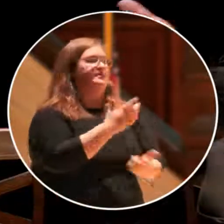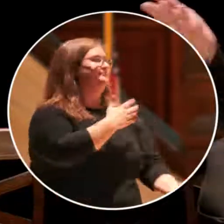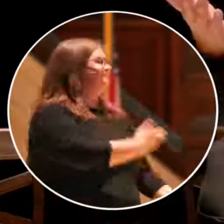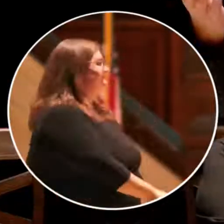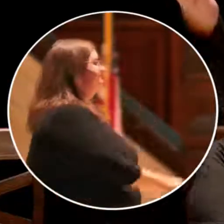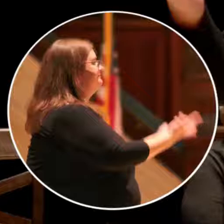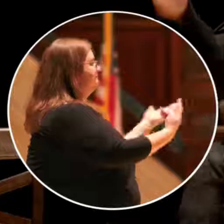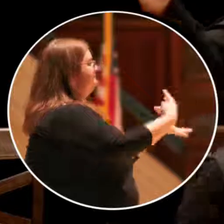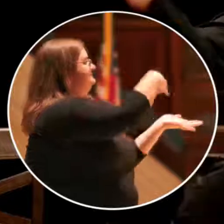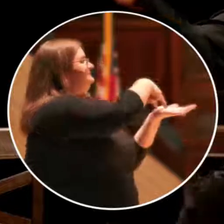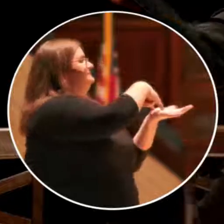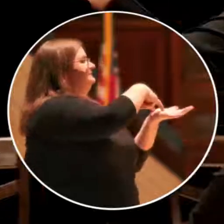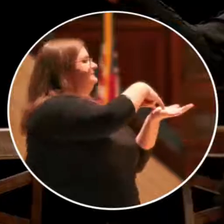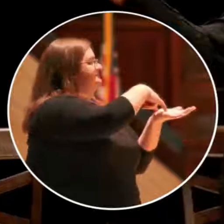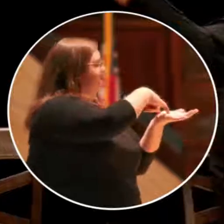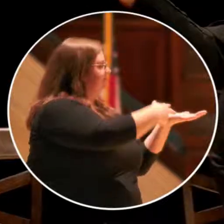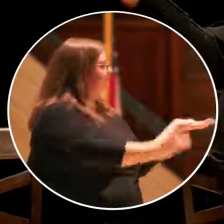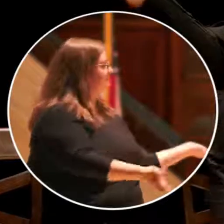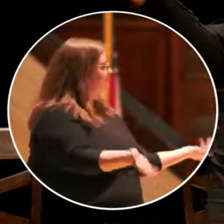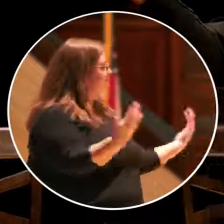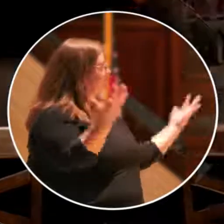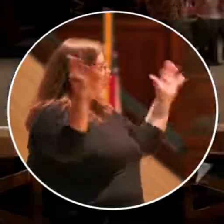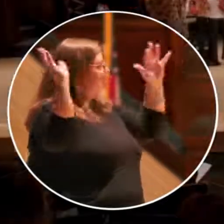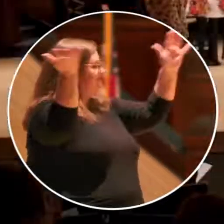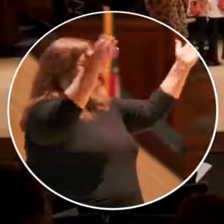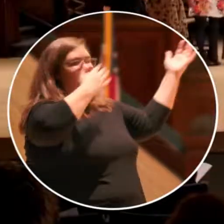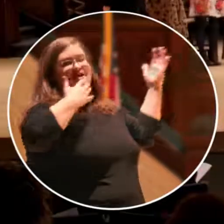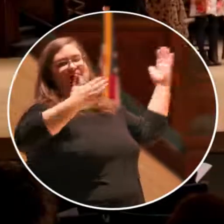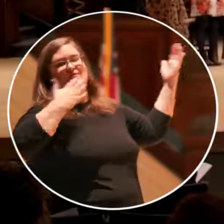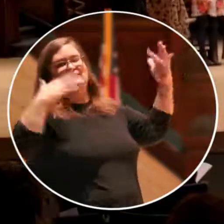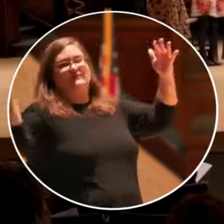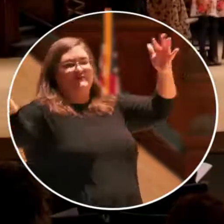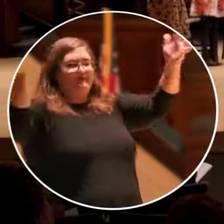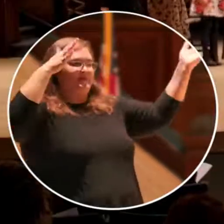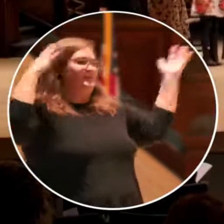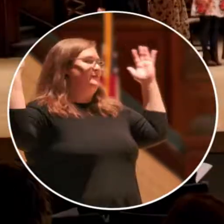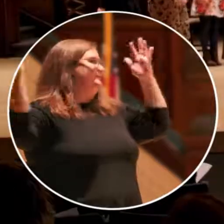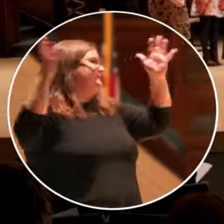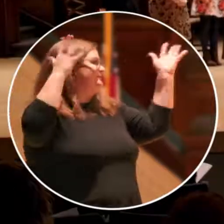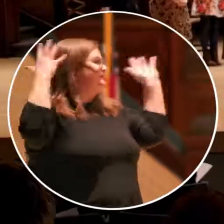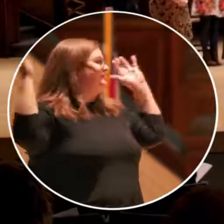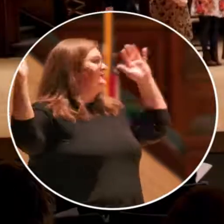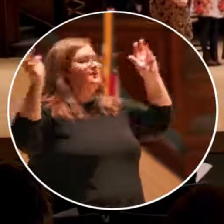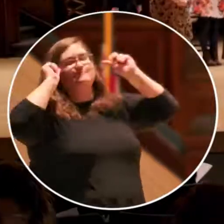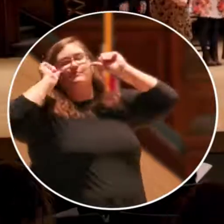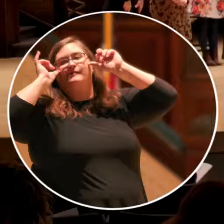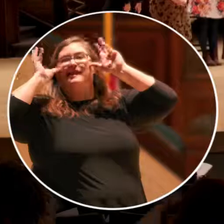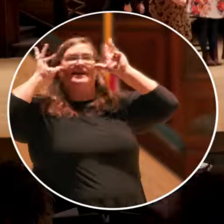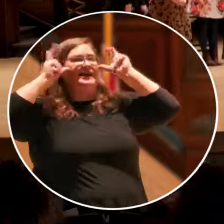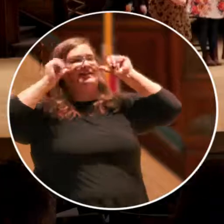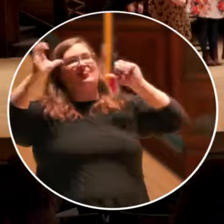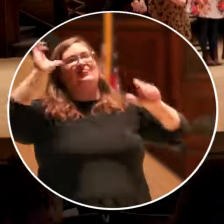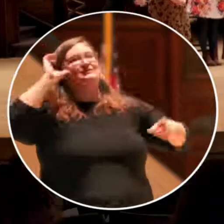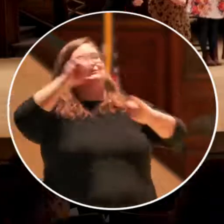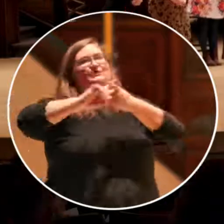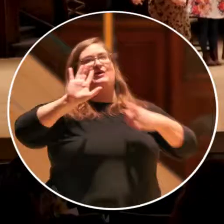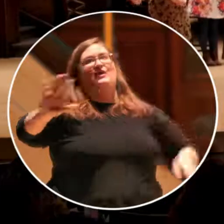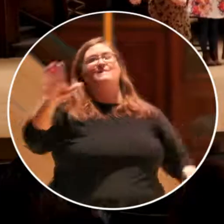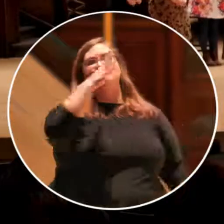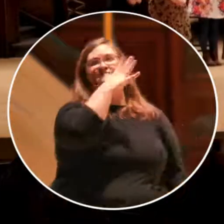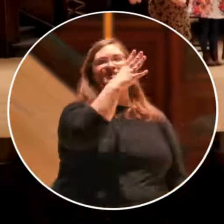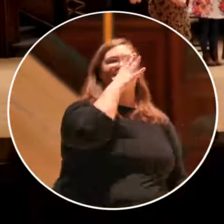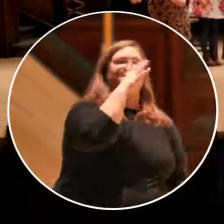please stand with me. Thank you again for an amazing Listen to Your